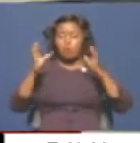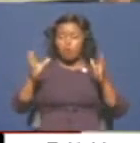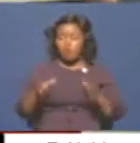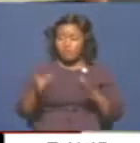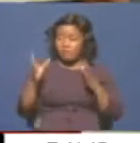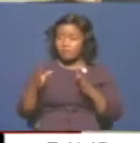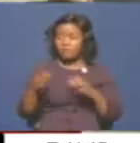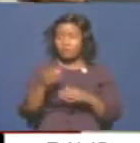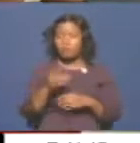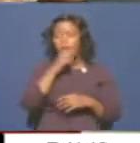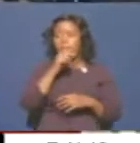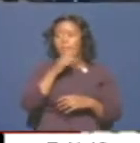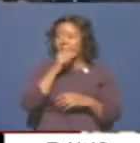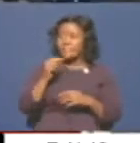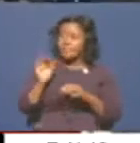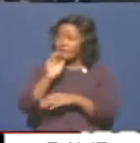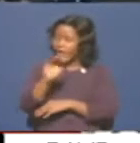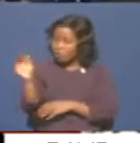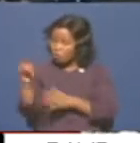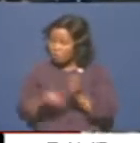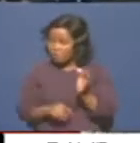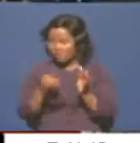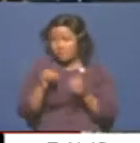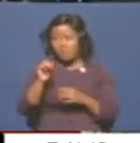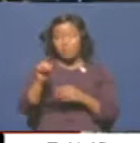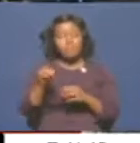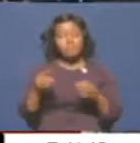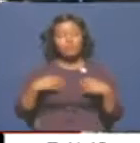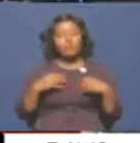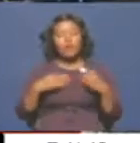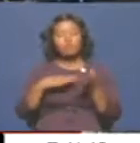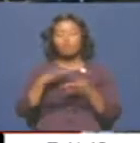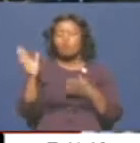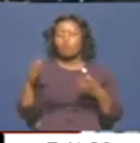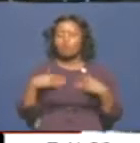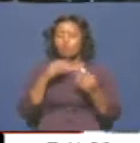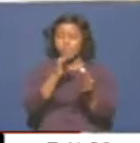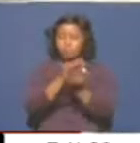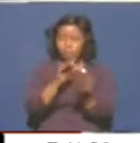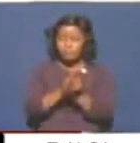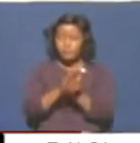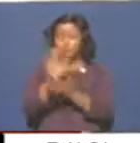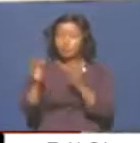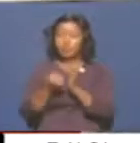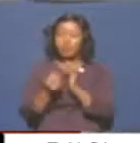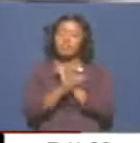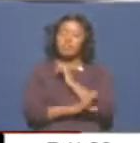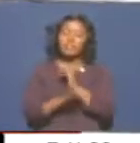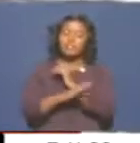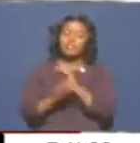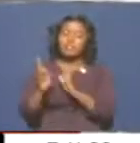Joanes Atela, alitoa wito wa haki katika upatikanaji wa ufadhili kwa nchi zinazostawi, akisema